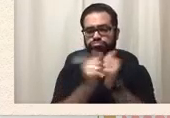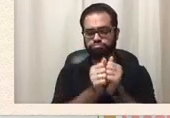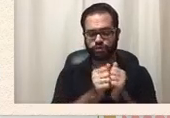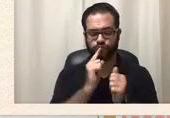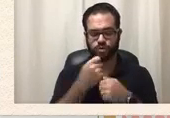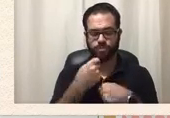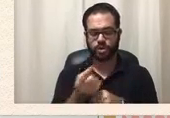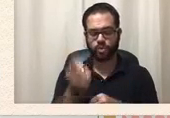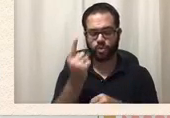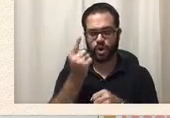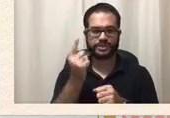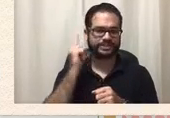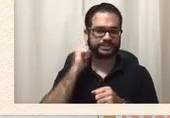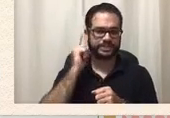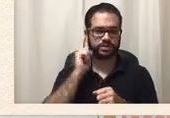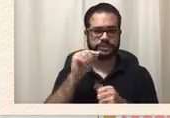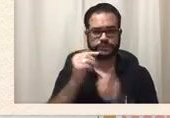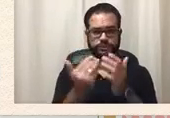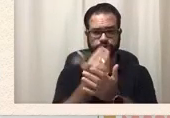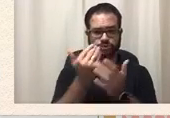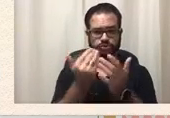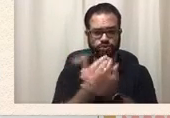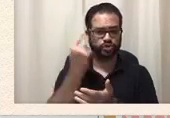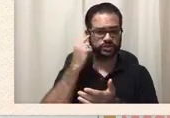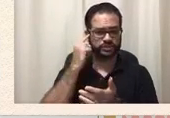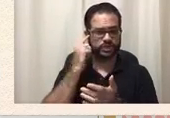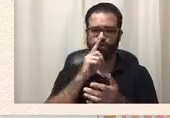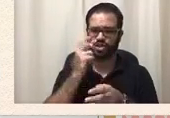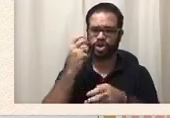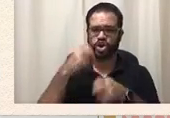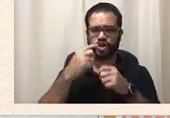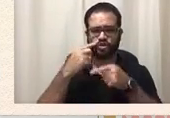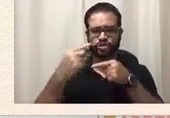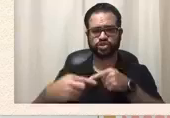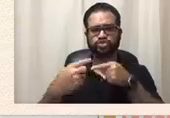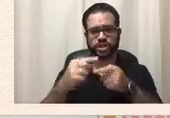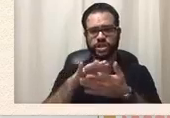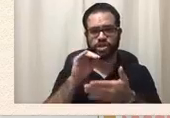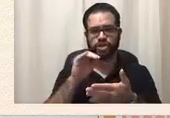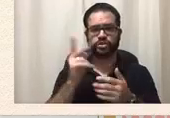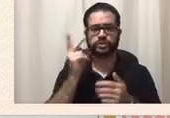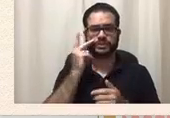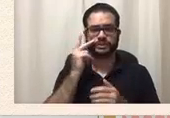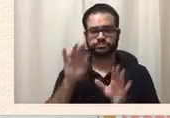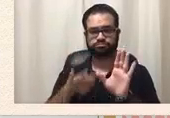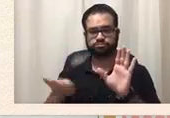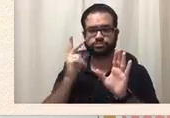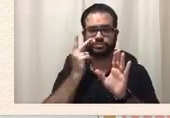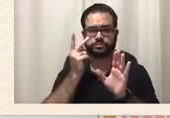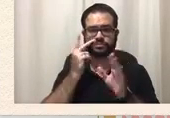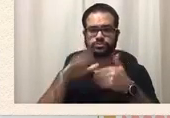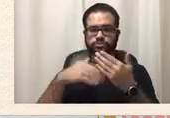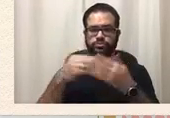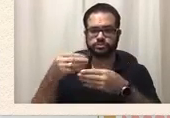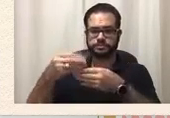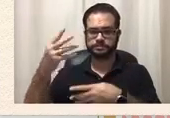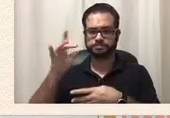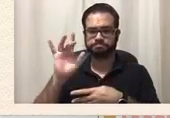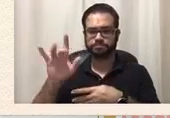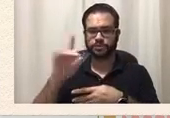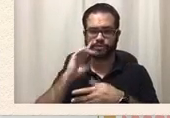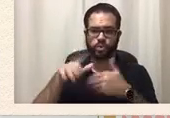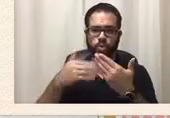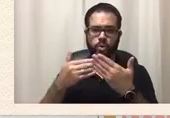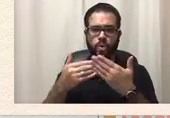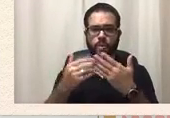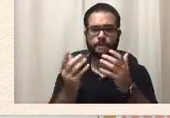are often hard for struggling learners. On the bottom of this slide in the notes, you can see the whole list of all the constant digraphs and